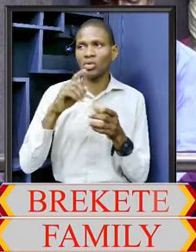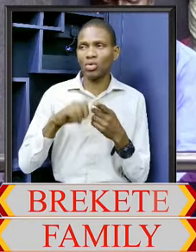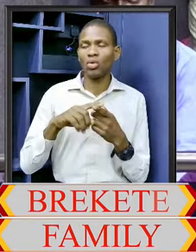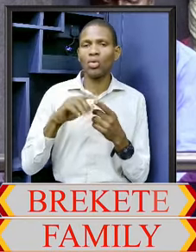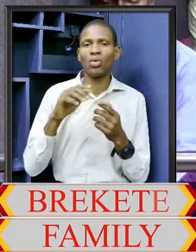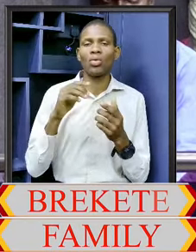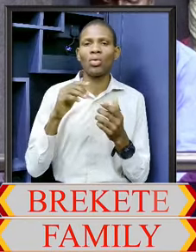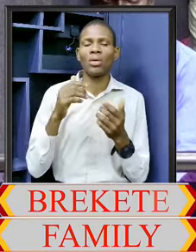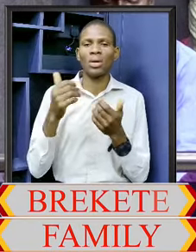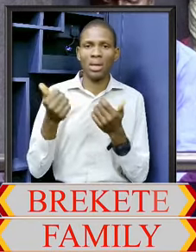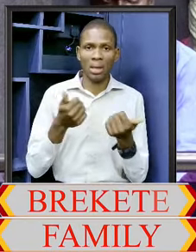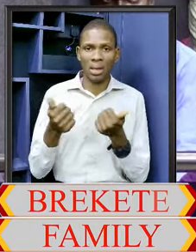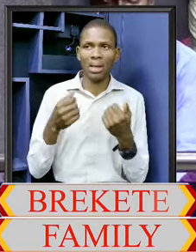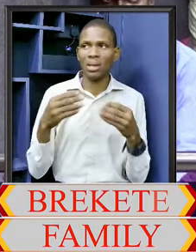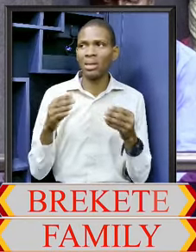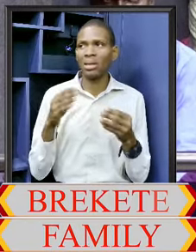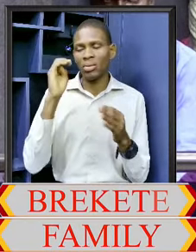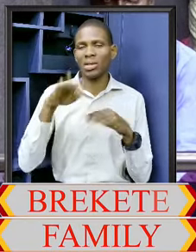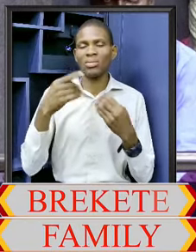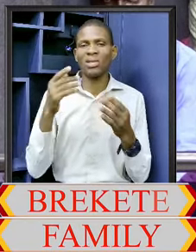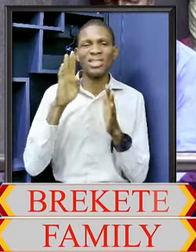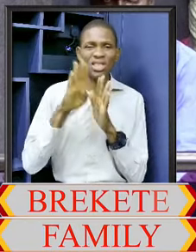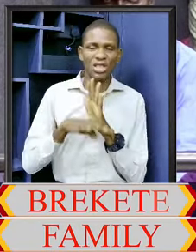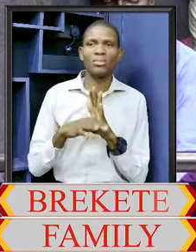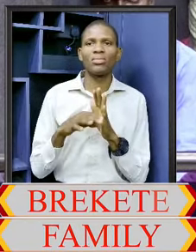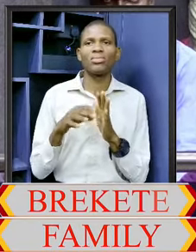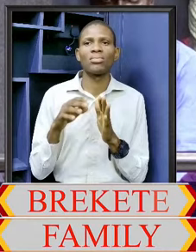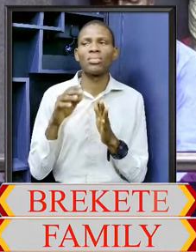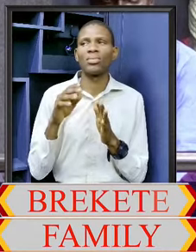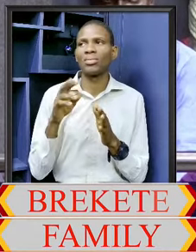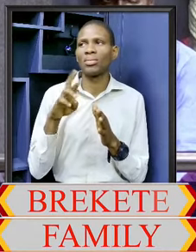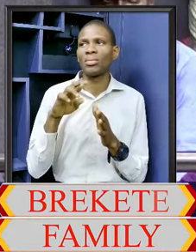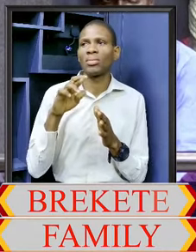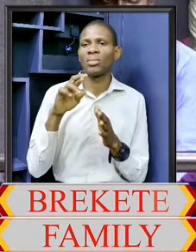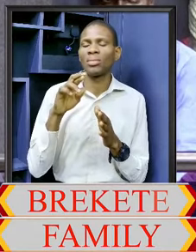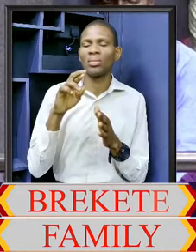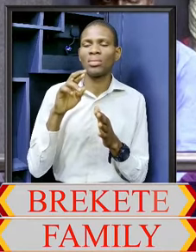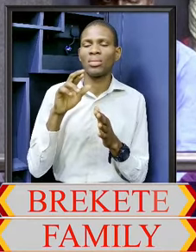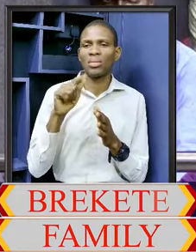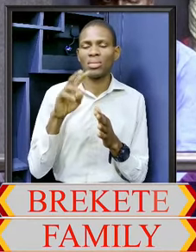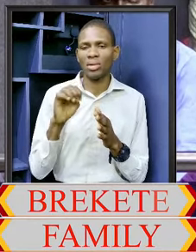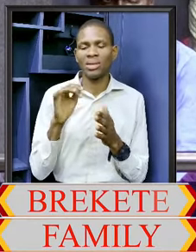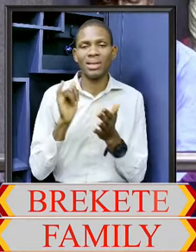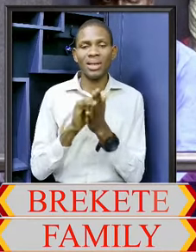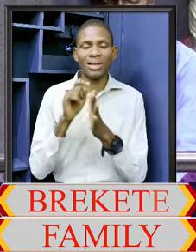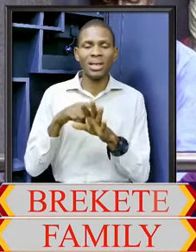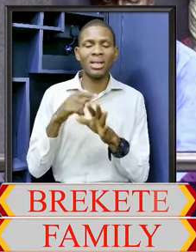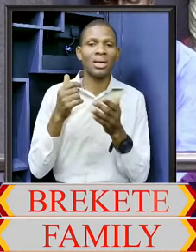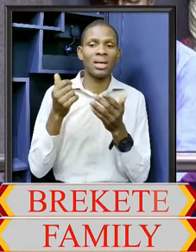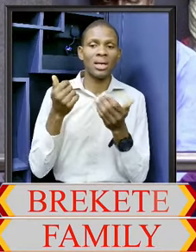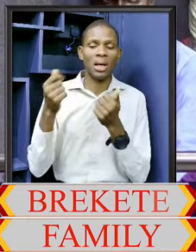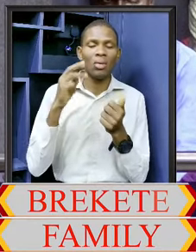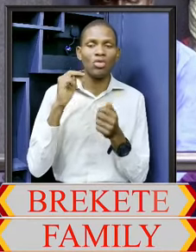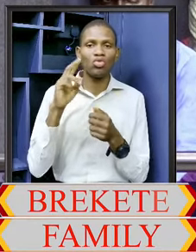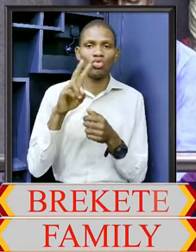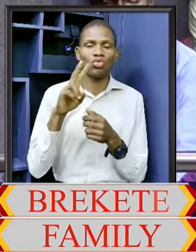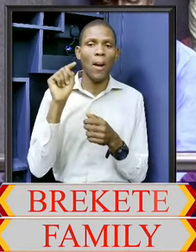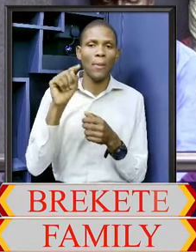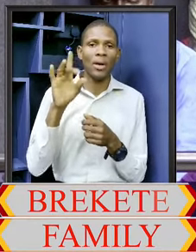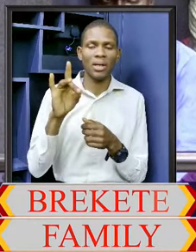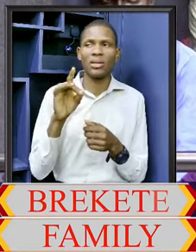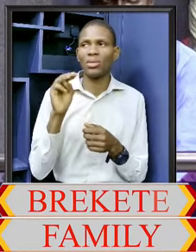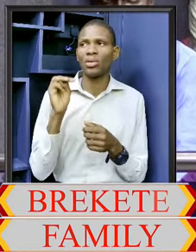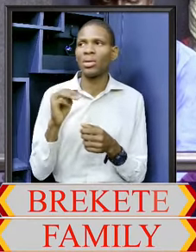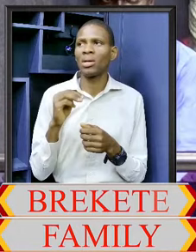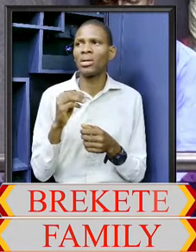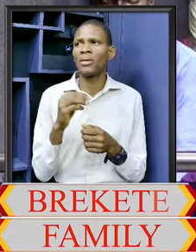this, you know, that he will give me at a cheaper rate. That was as of that time the car was 2.8. So I now told him, okay, how much will